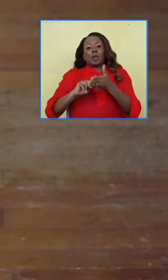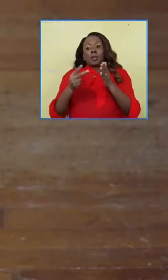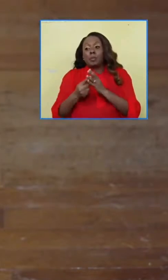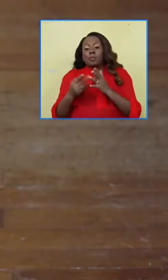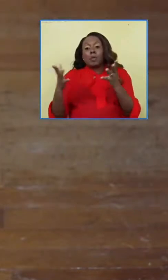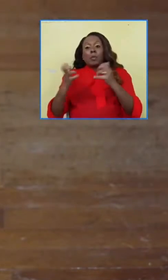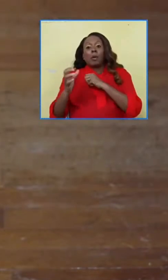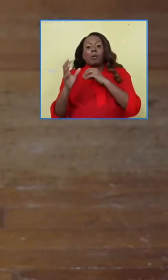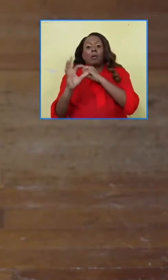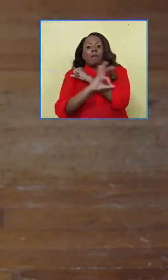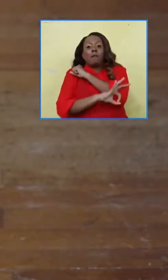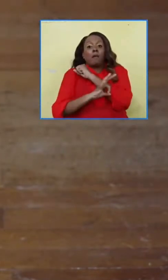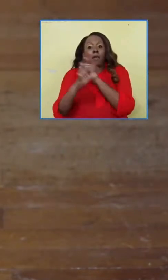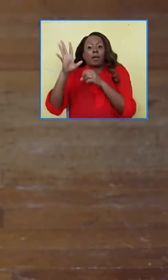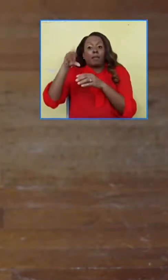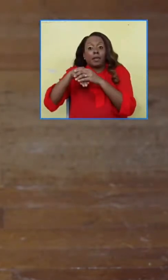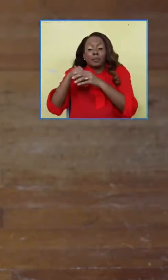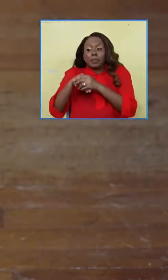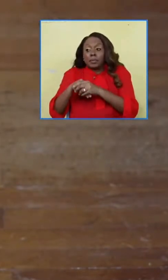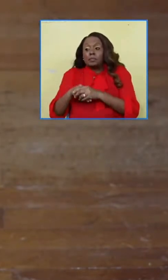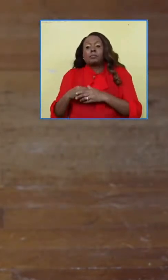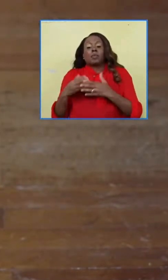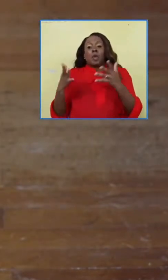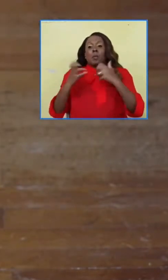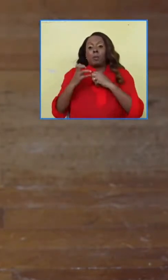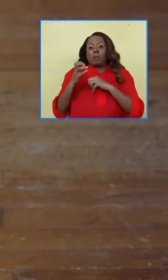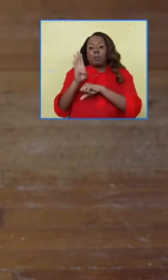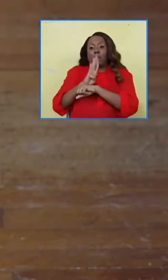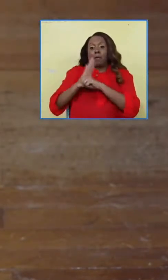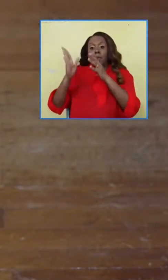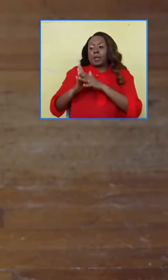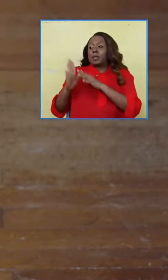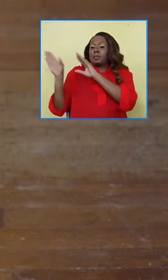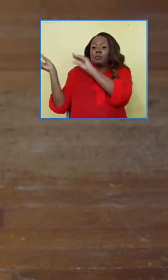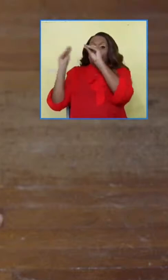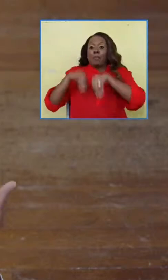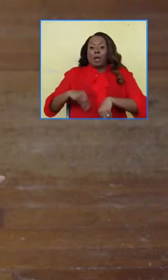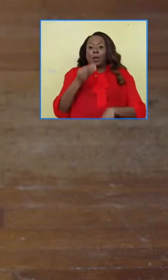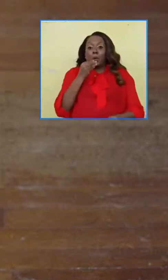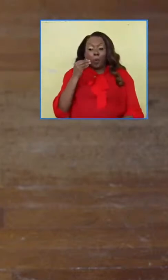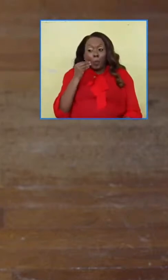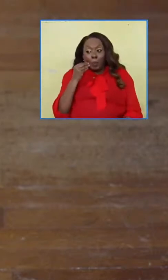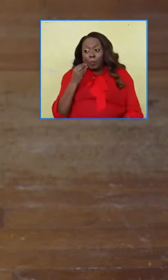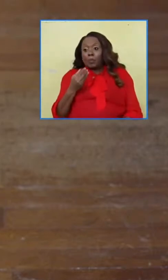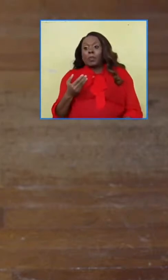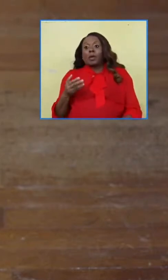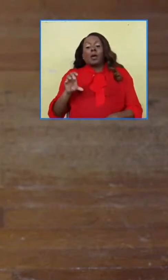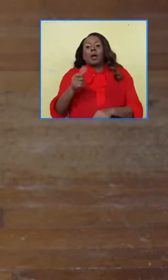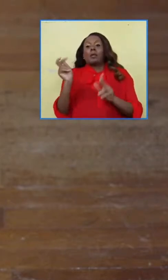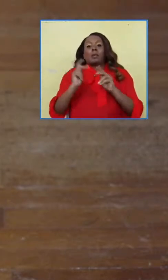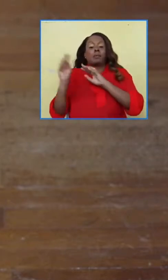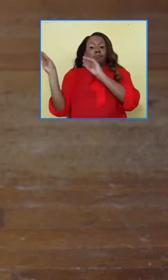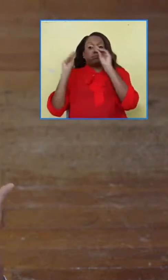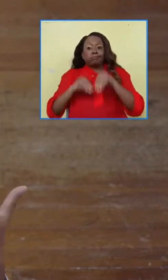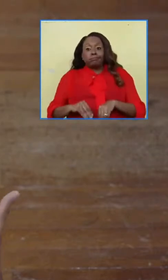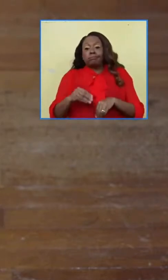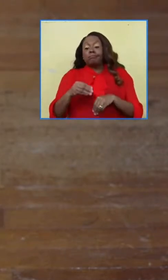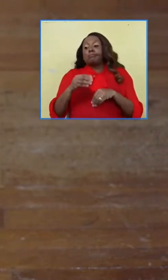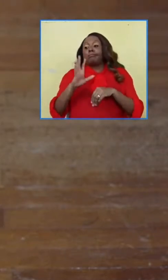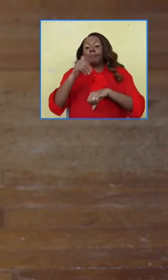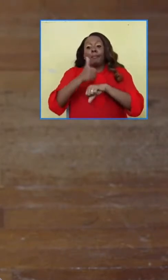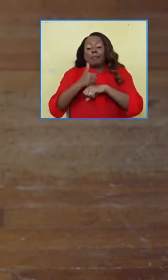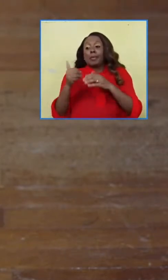foreign investment, attracting Barbadians to come back home, attracting non-Barbadians to come to Barbados, creating jobs,